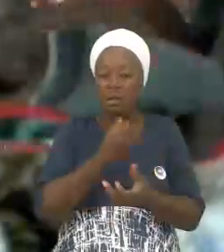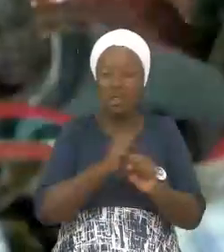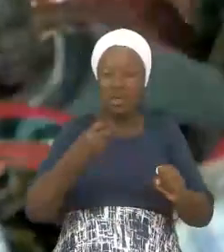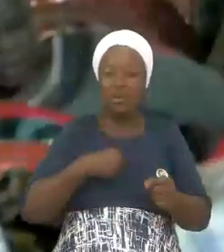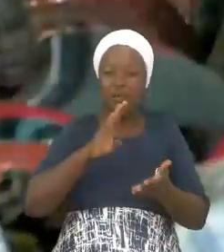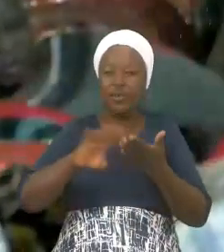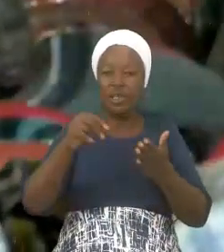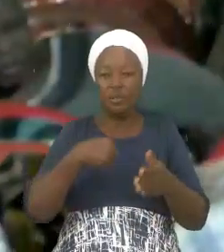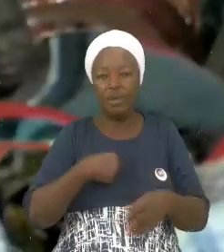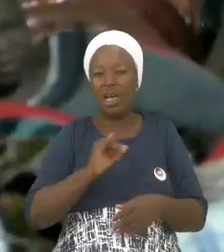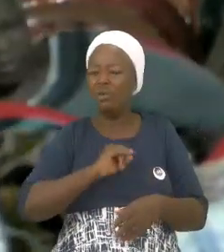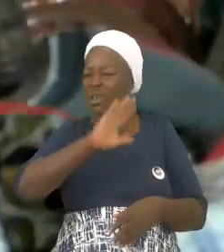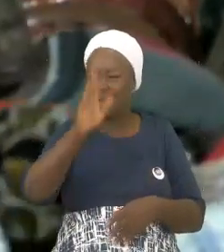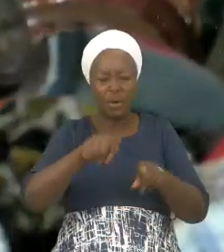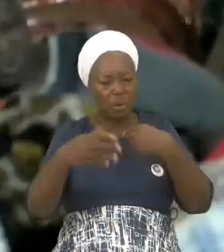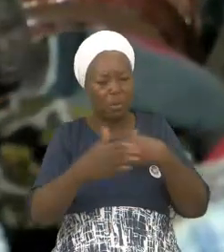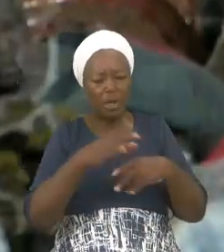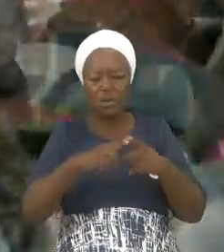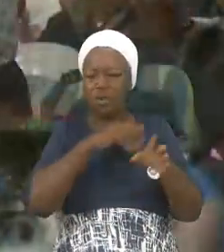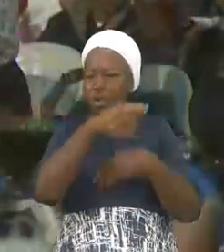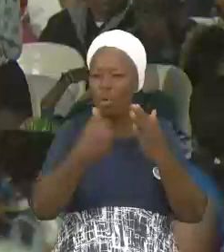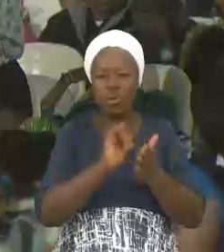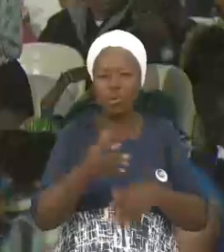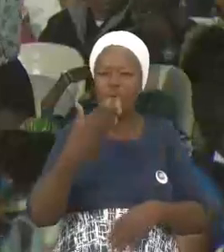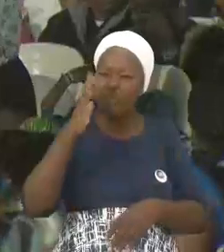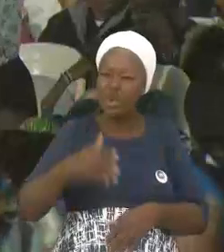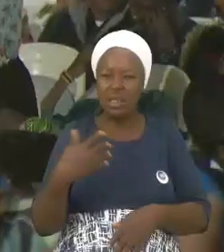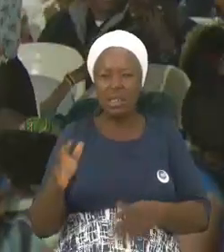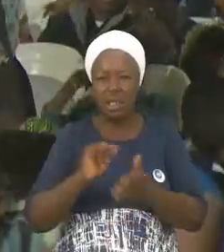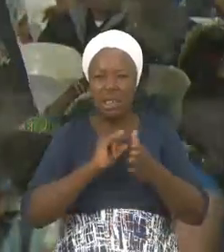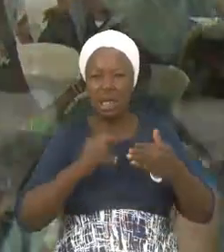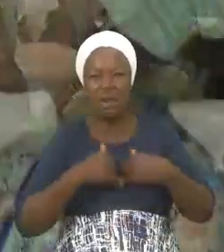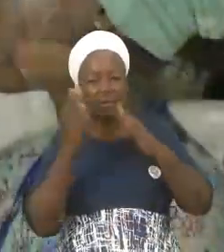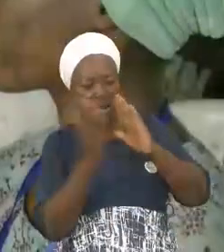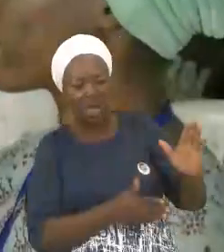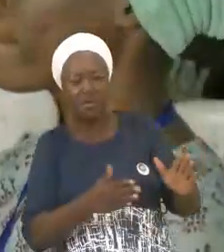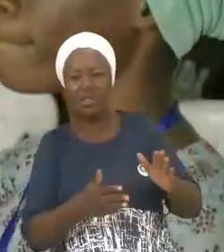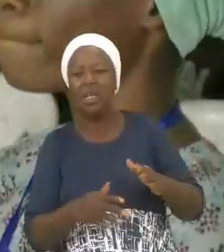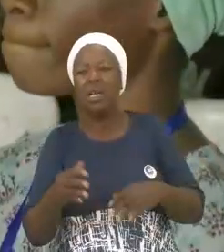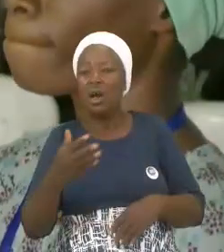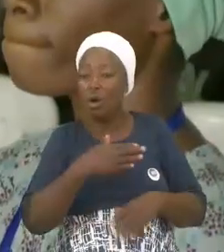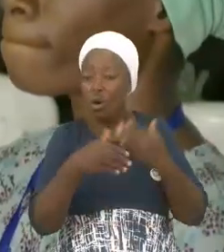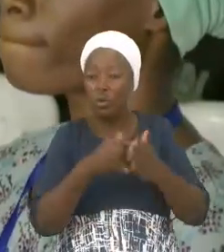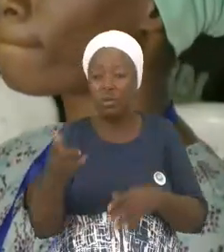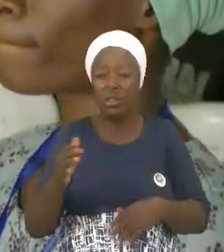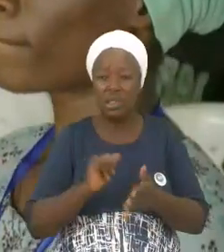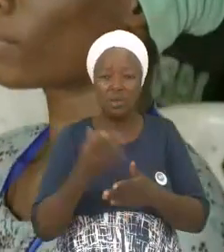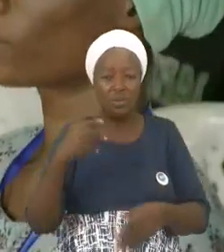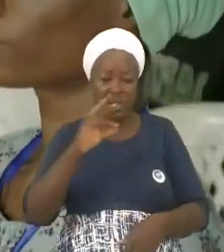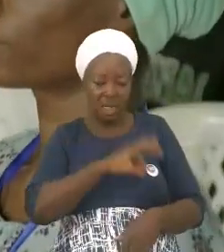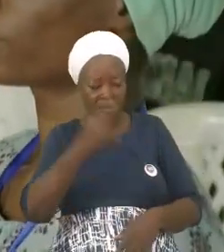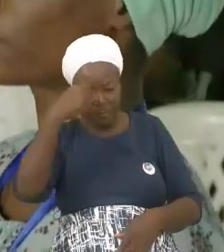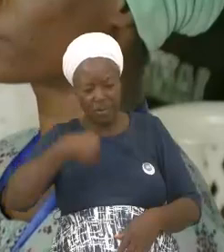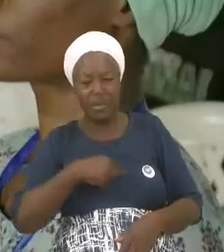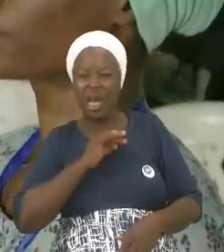go back to all those evil things I've left behind. All those things that were gained for me, I